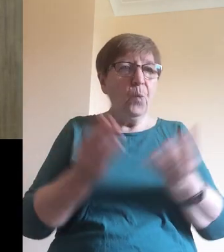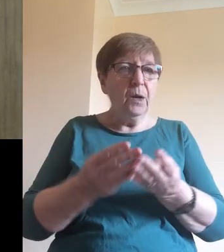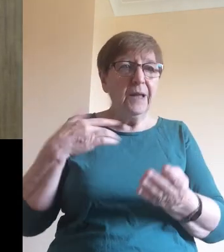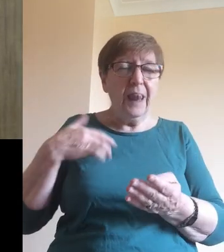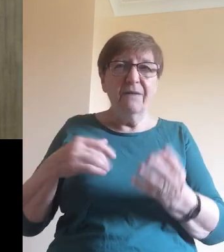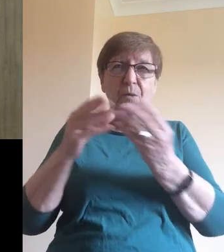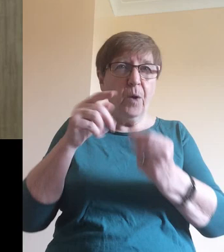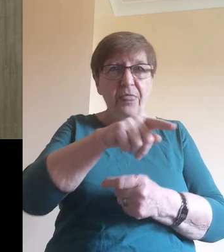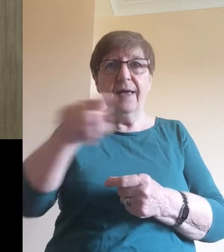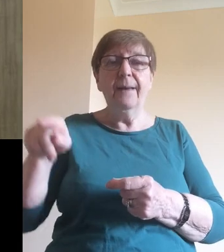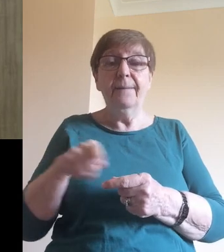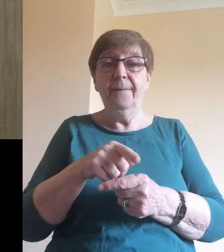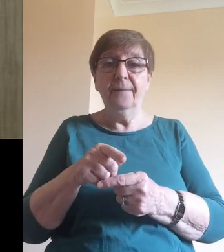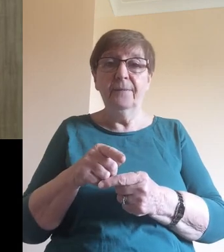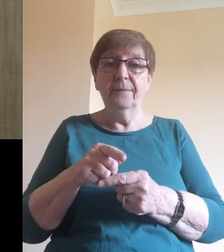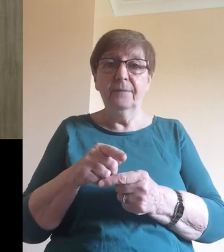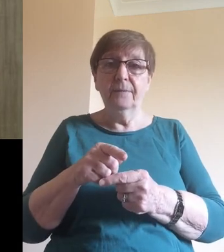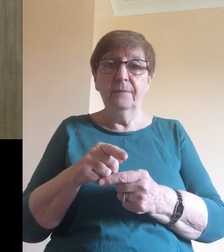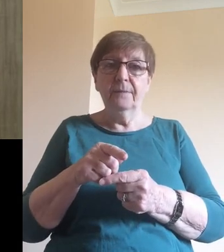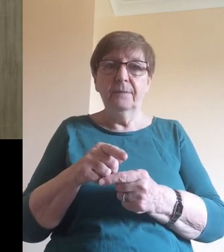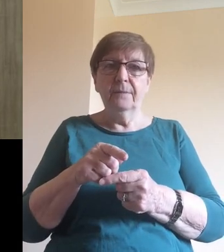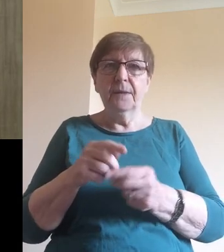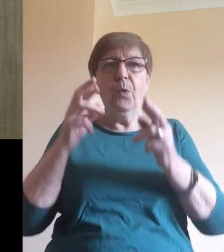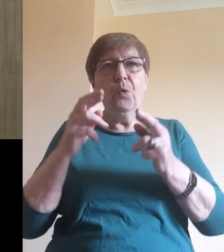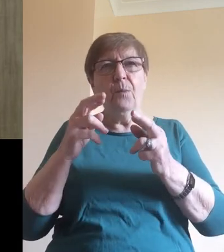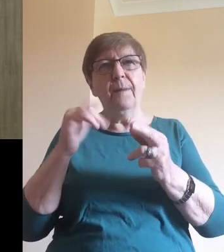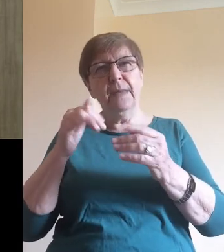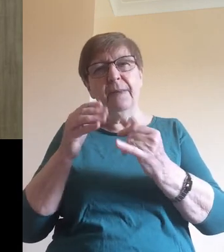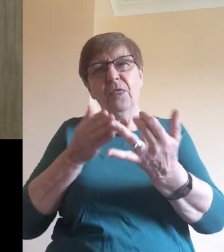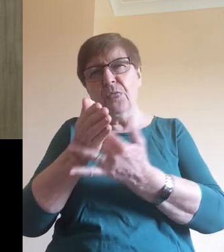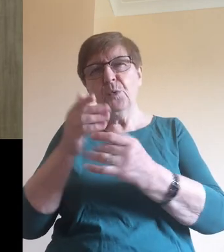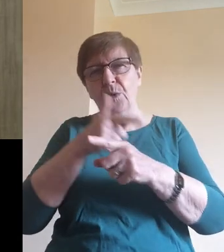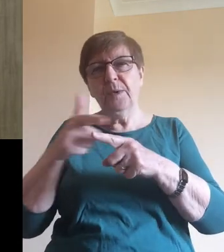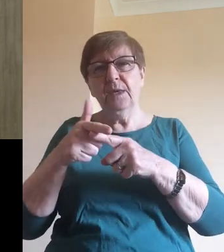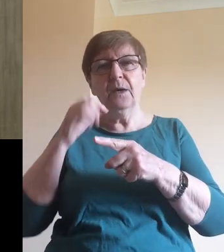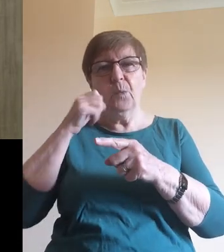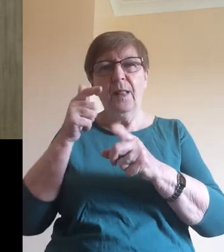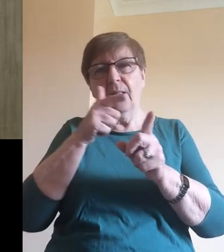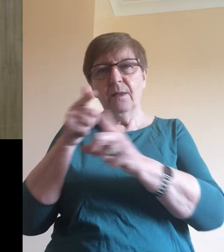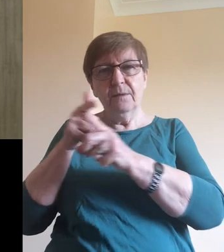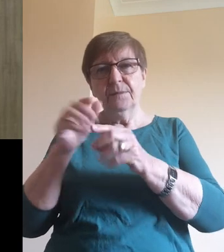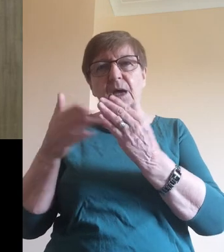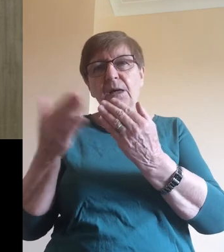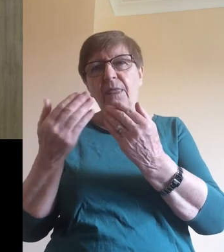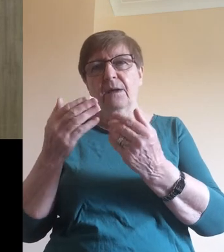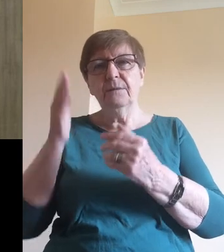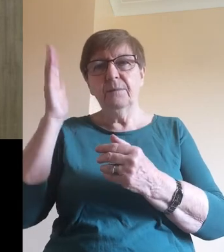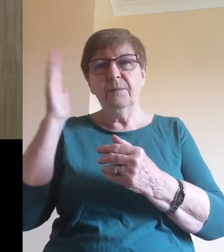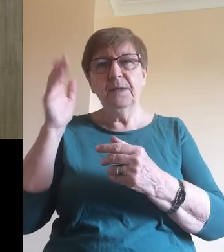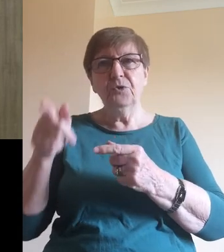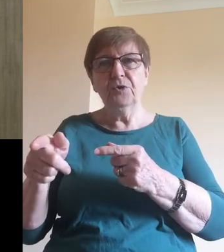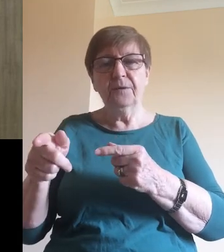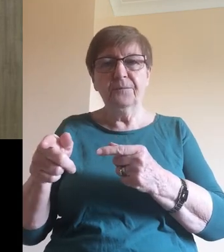them. Now, I hope to say something more midweek, putting something out midweek, to say something more about our